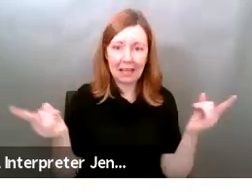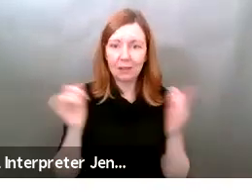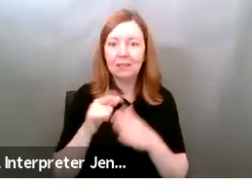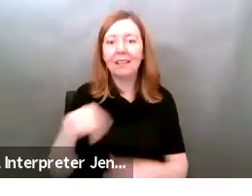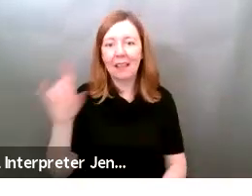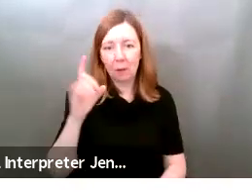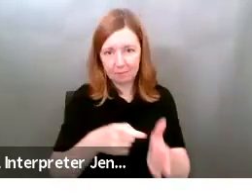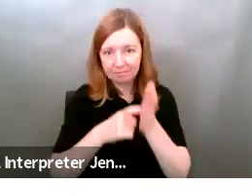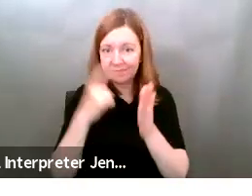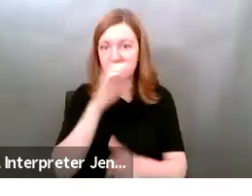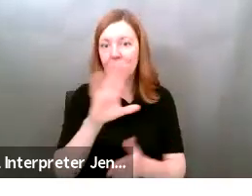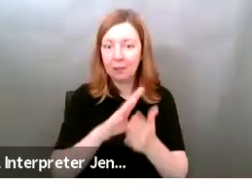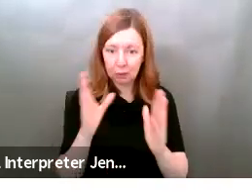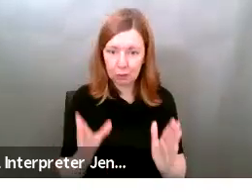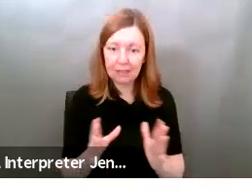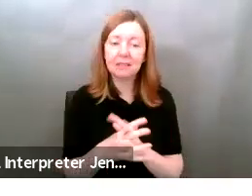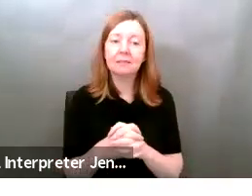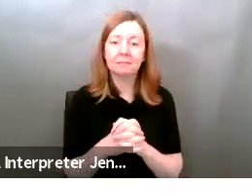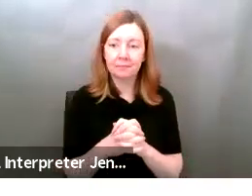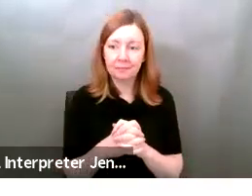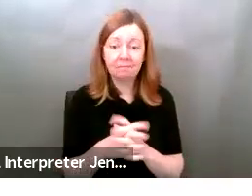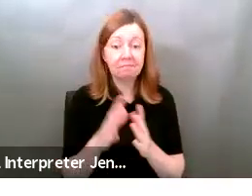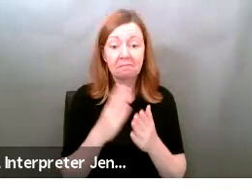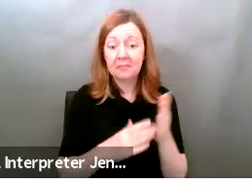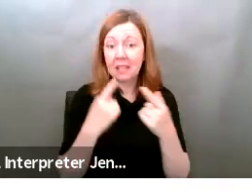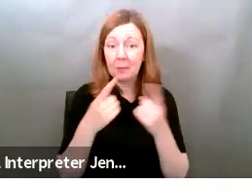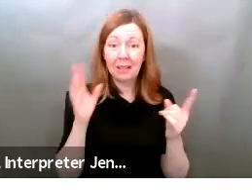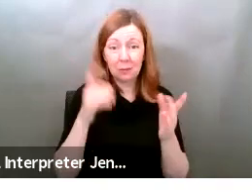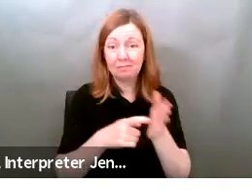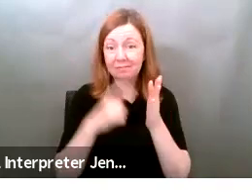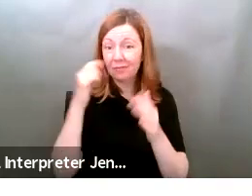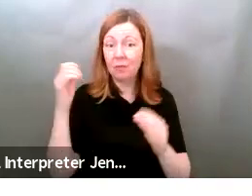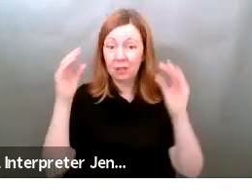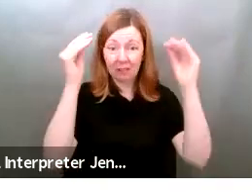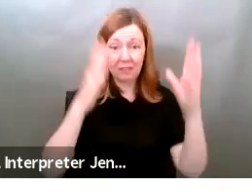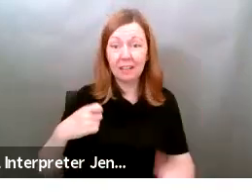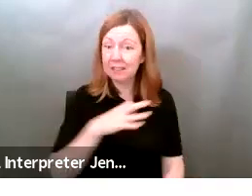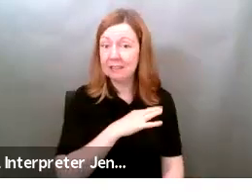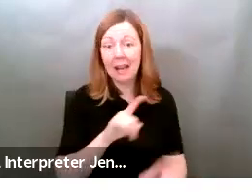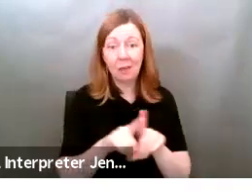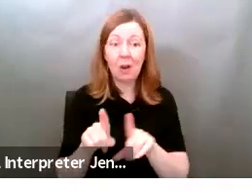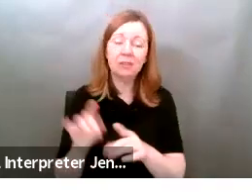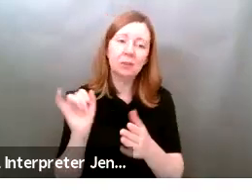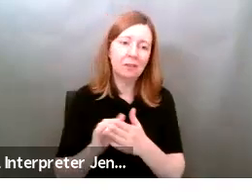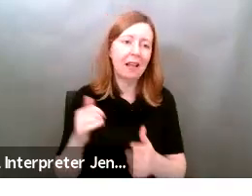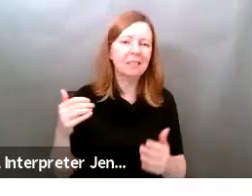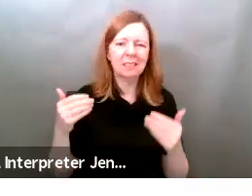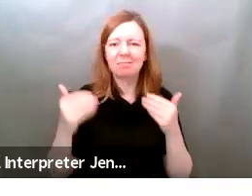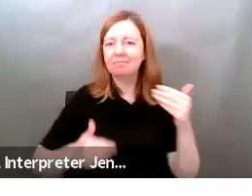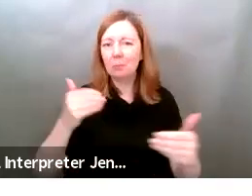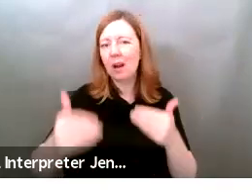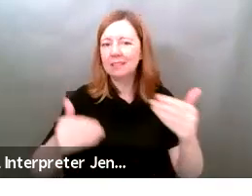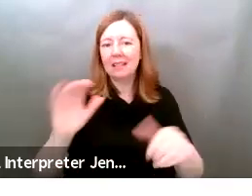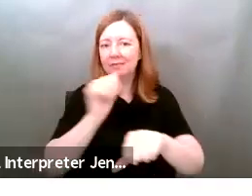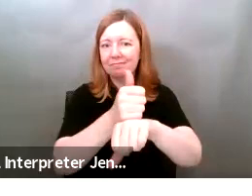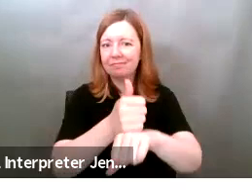be mandating it for their students, and some have announced that they'll be mandating it for faculty and staff as well. So that's kind of an ongoing process. And